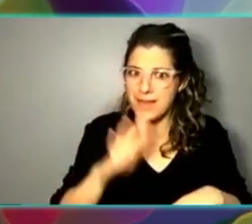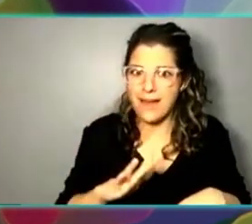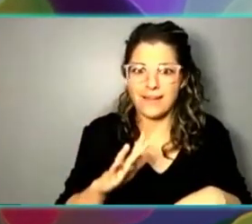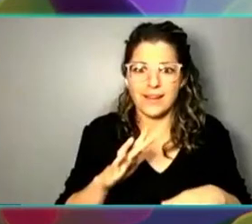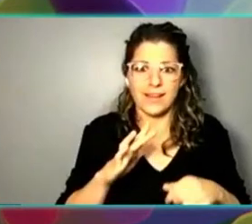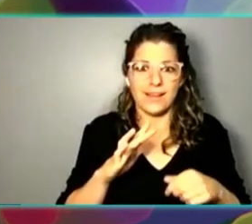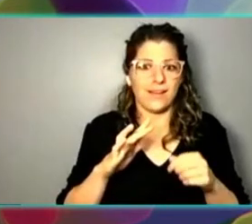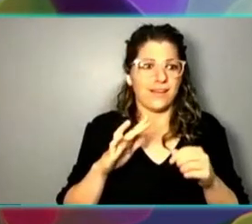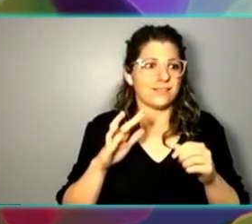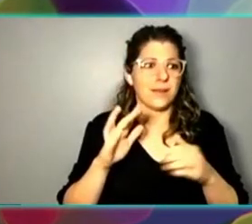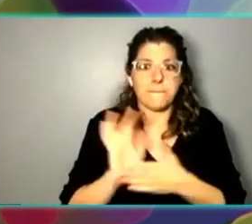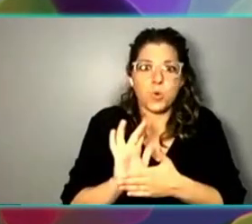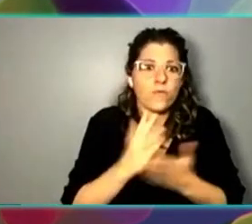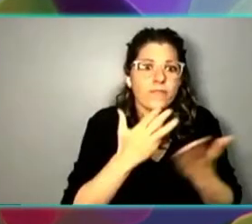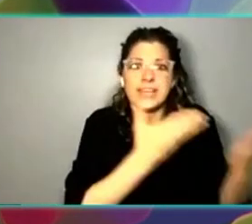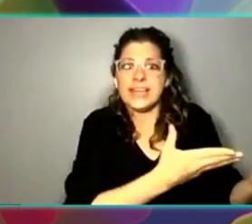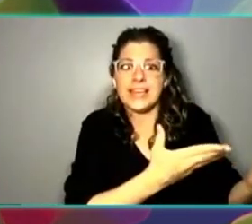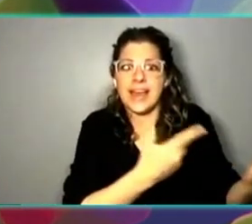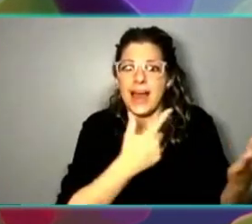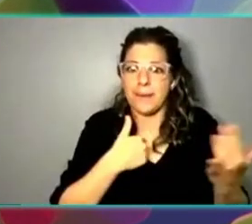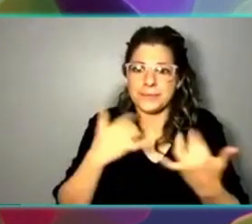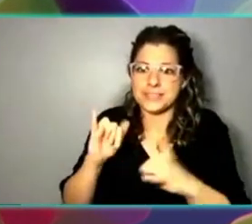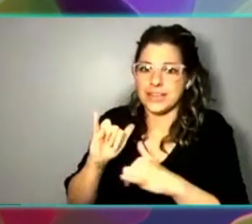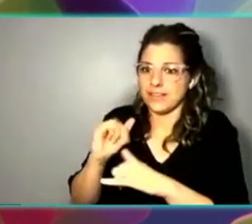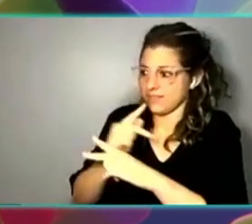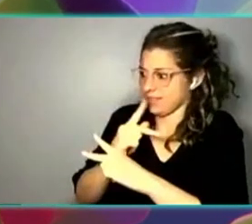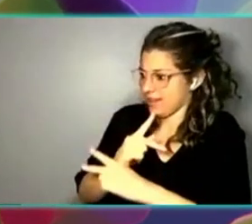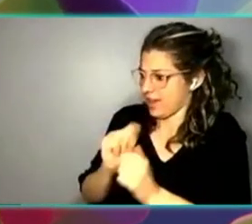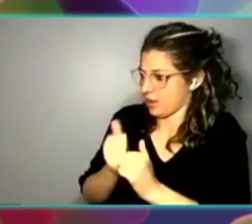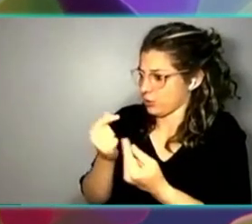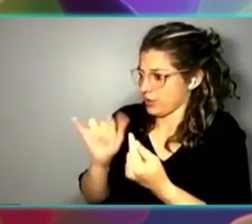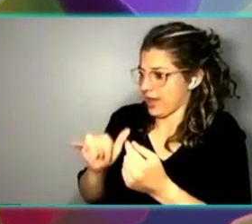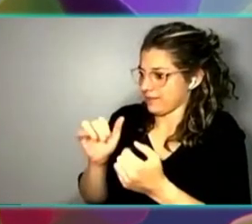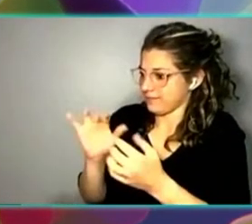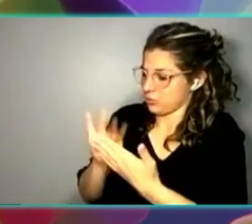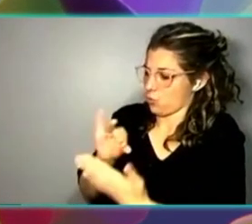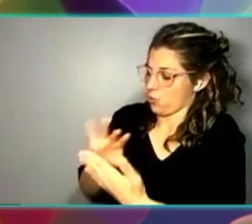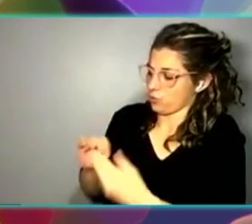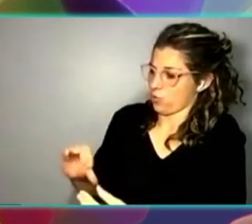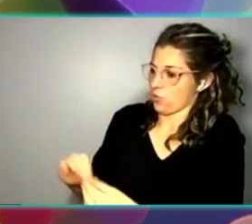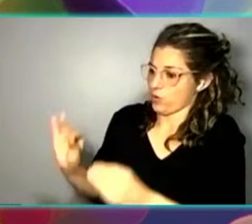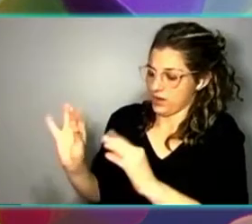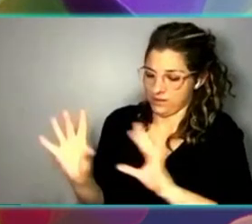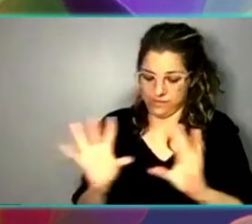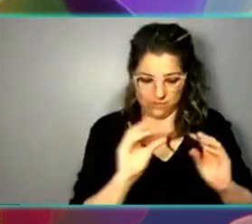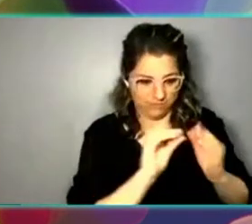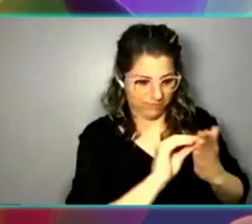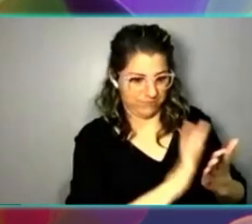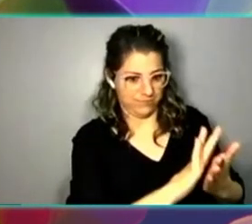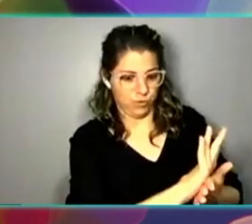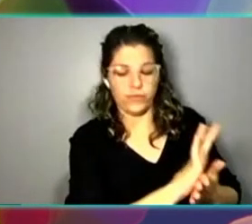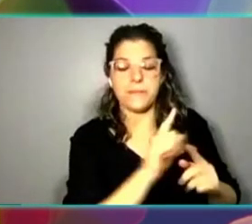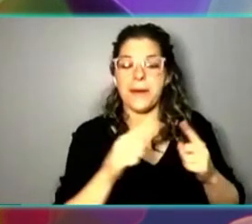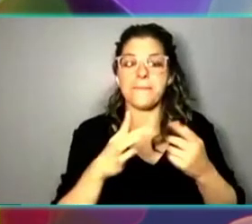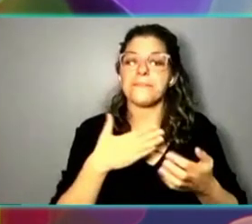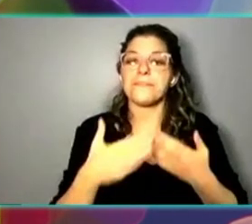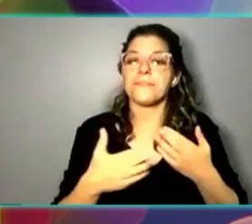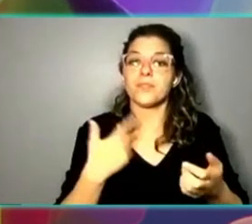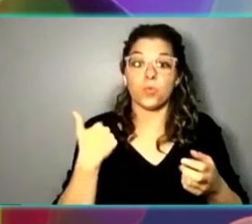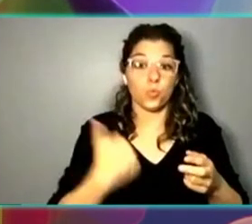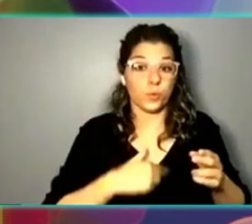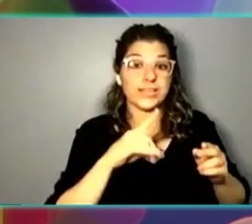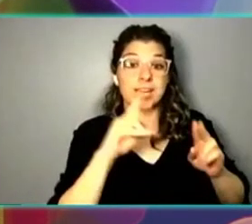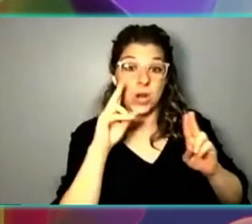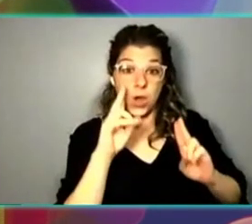movie here. And I'm still working on, you know, how we're gonna do that. But we did honor them in a